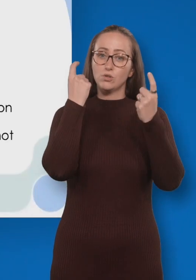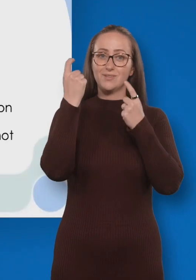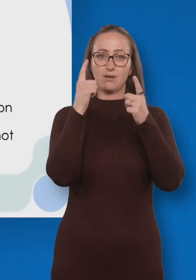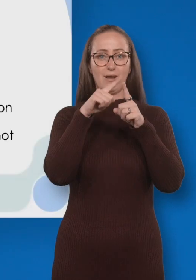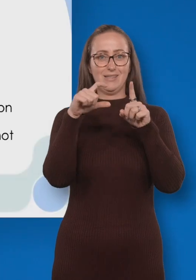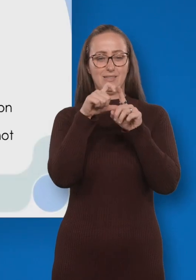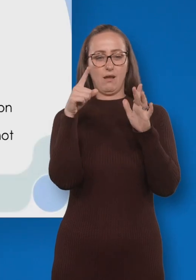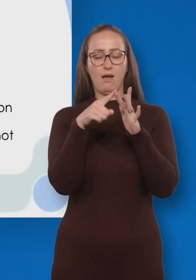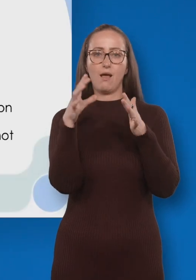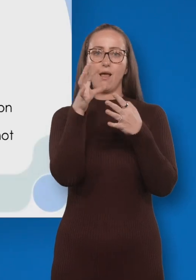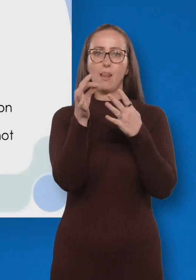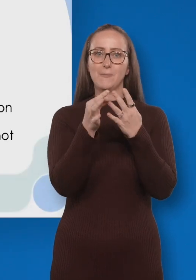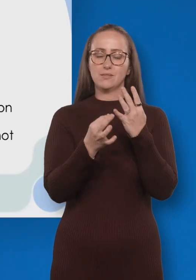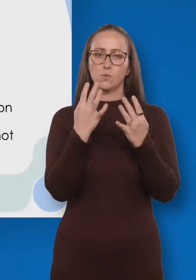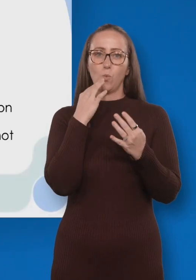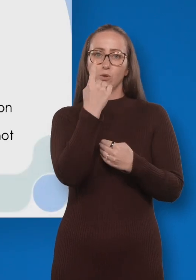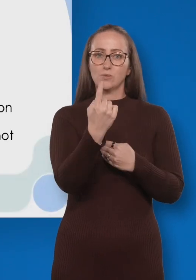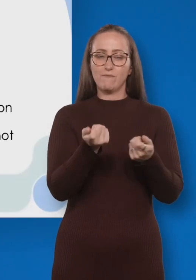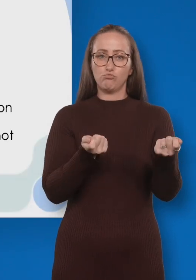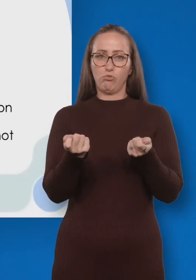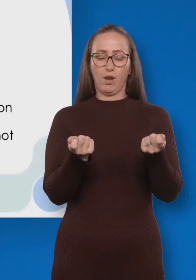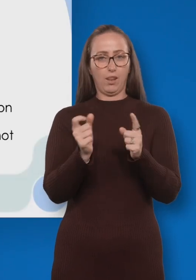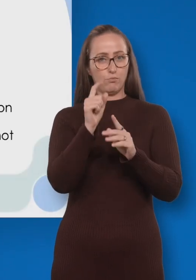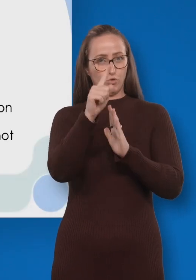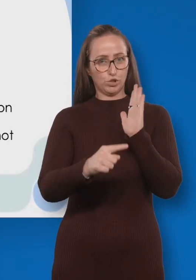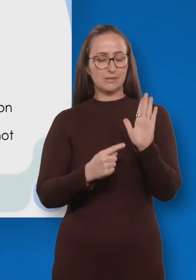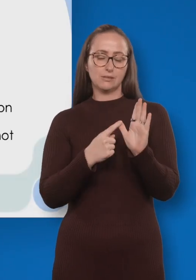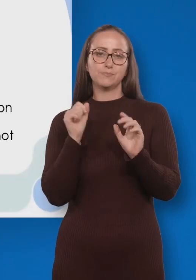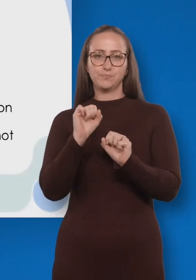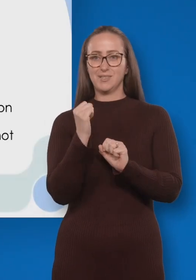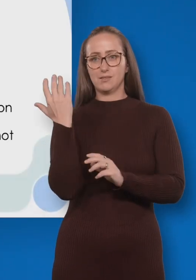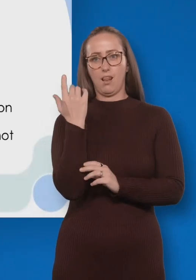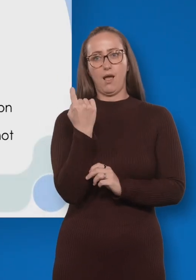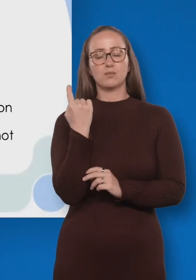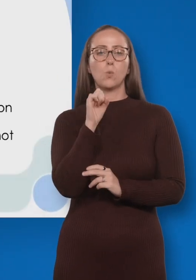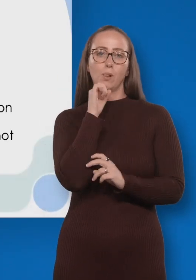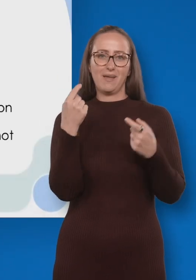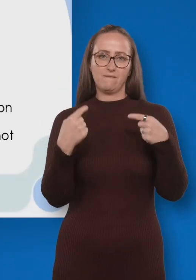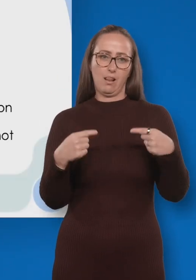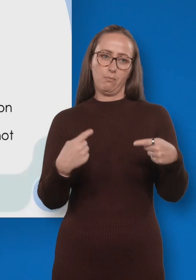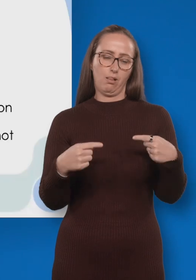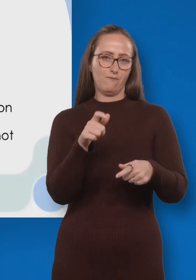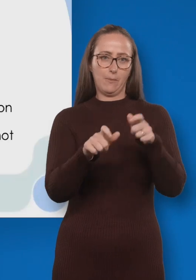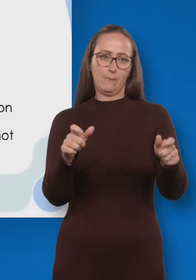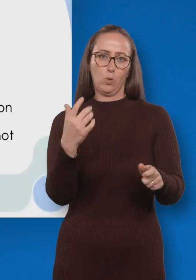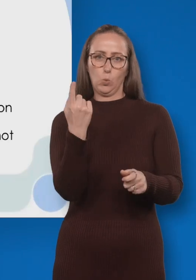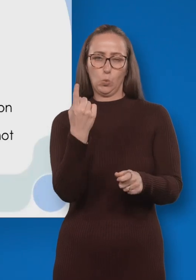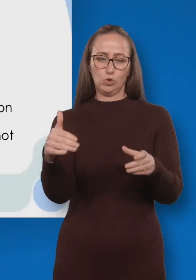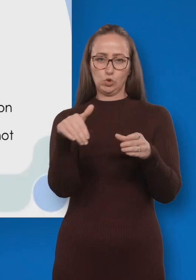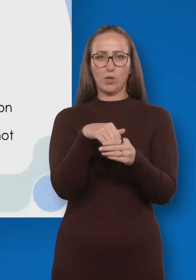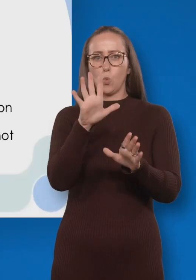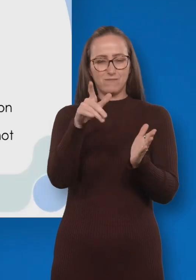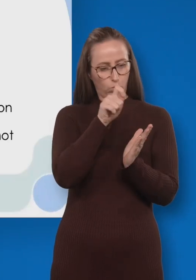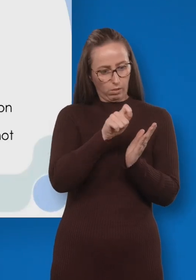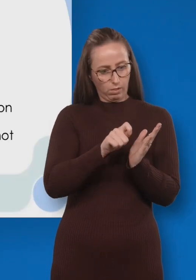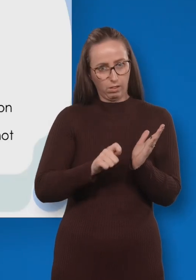EDI elements when you're running the project. So, and we'll make these slides available to everybody who's joined us today, by the way, so you don't have to worry about taking lots